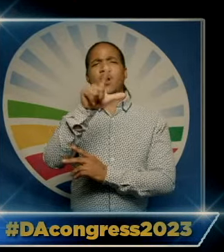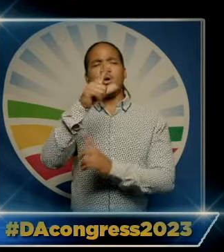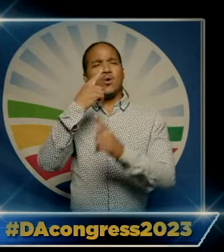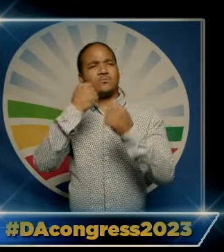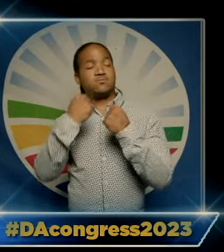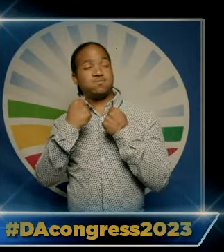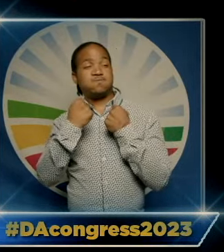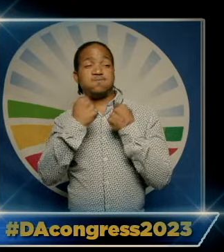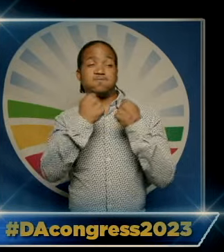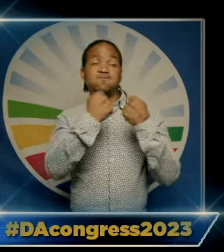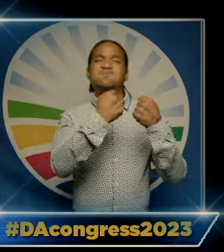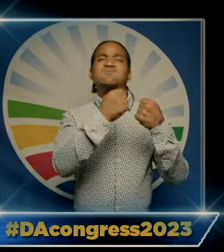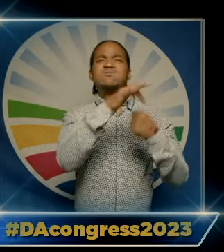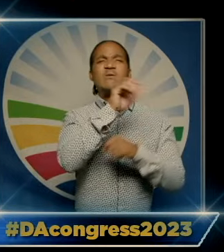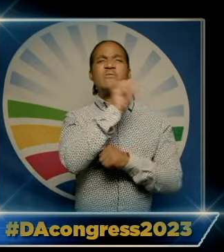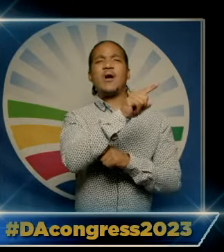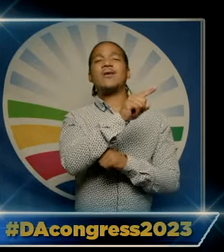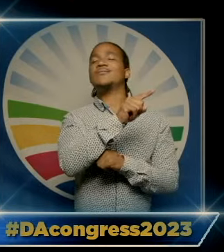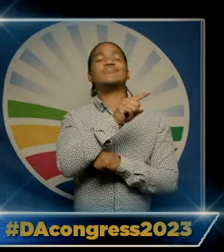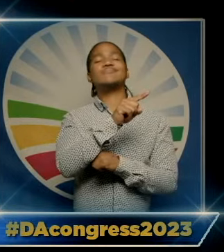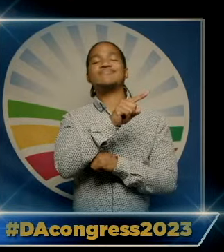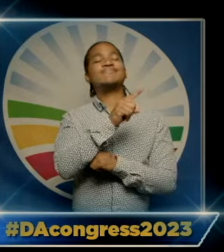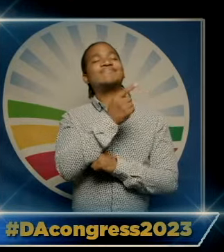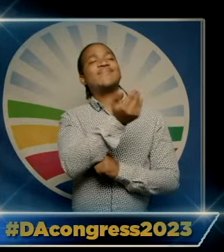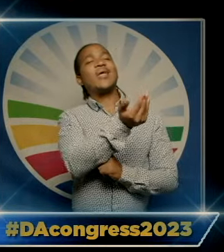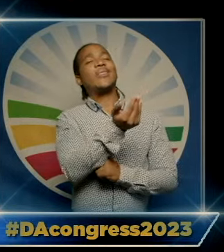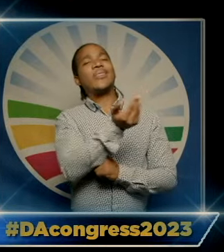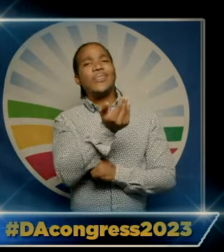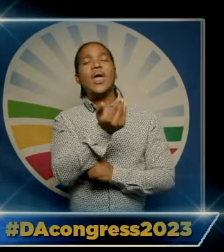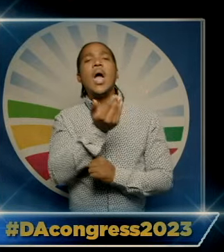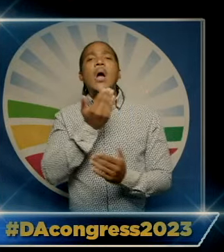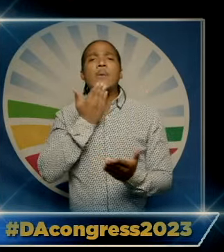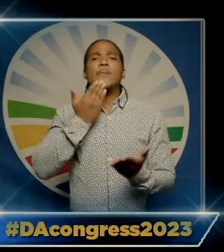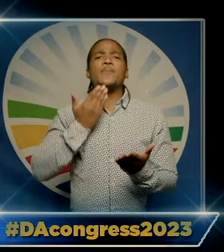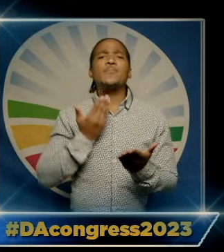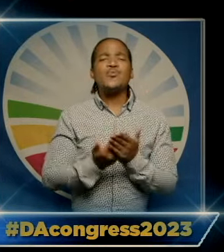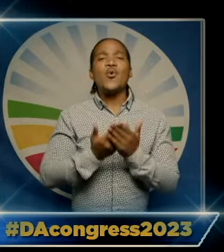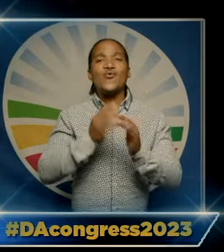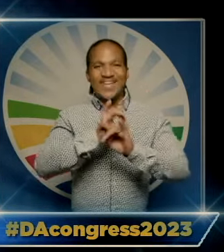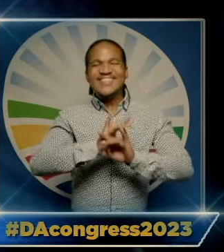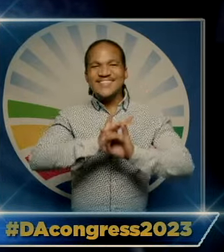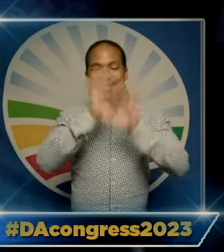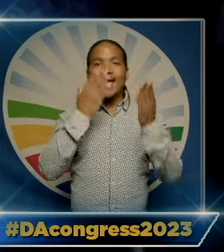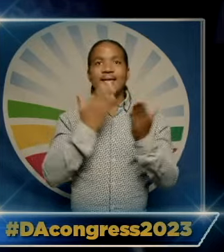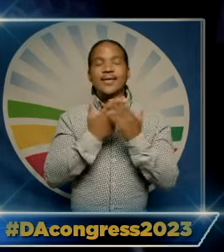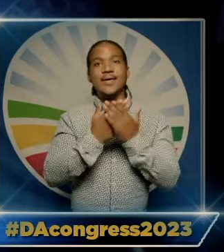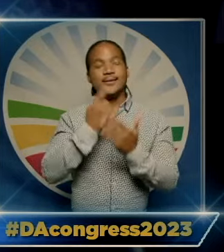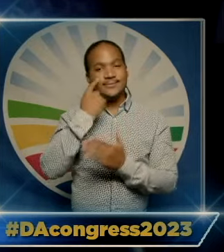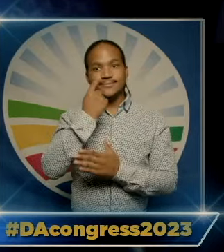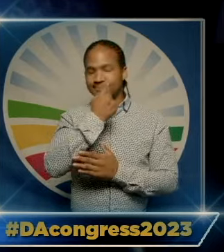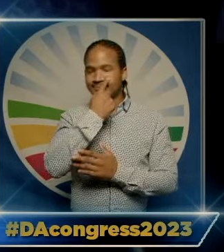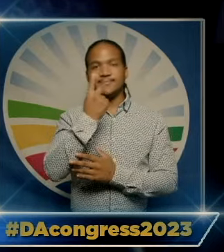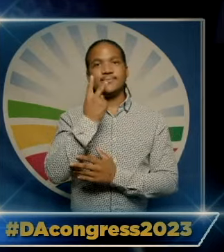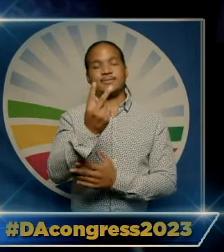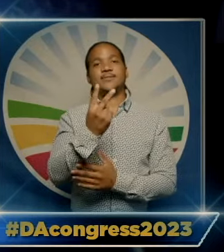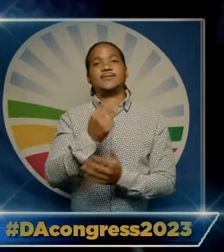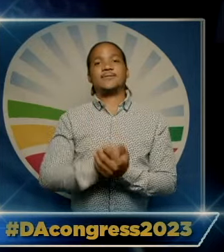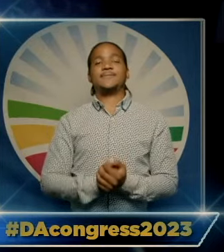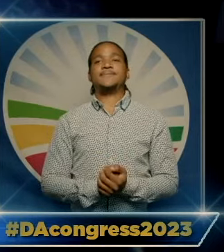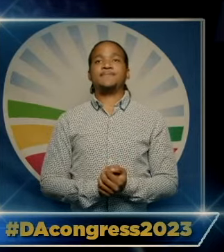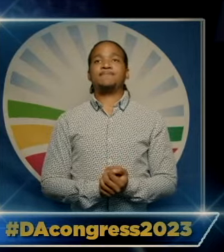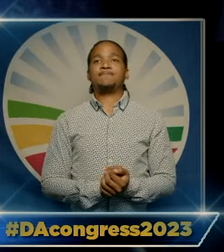to see it. Gibua ka phapang e bonahalang. Grant me this opportunity to tell you a tale